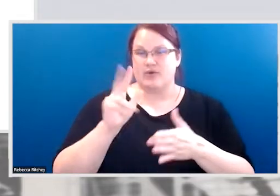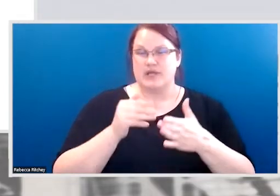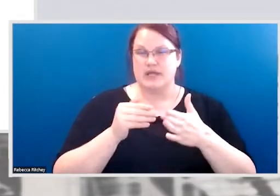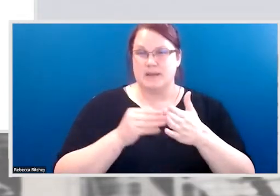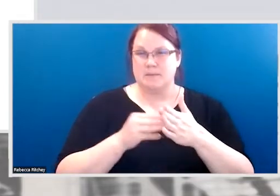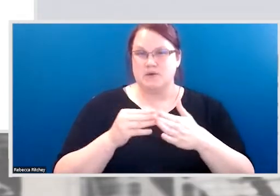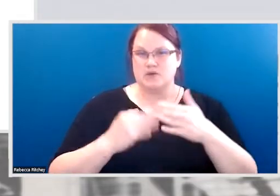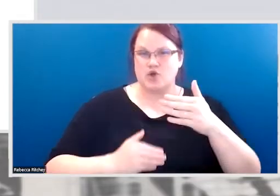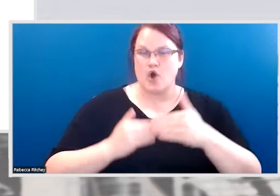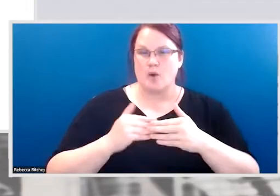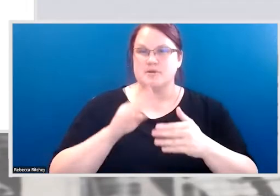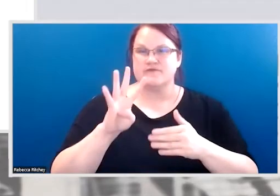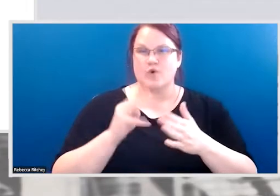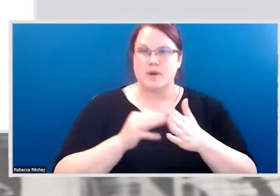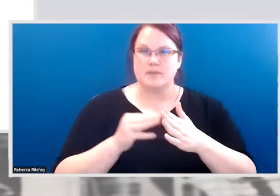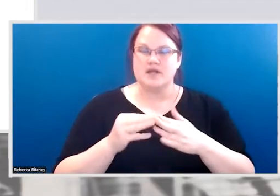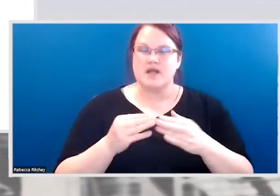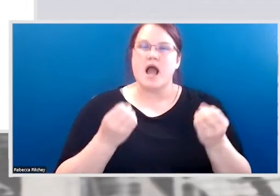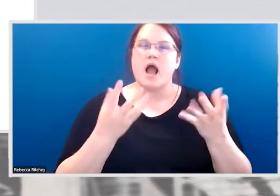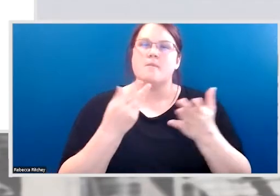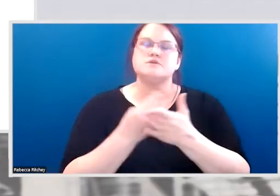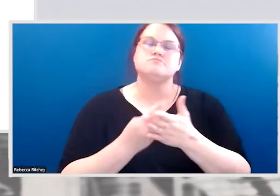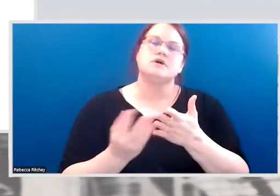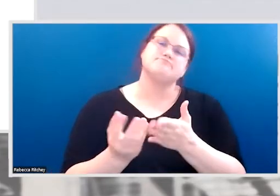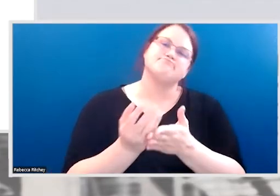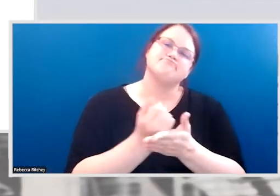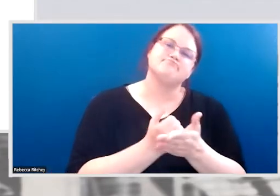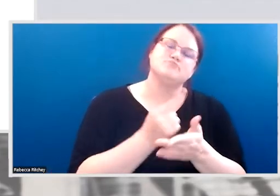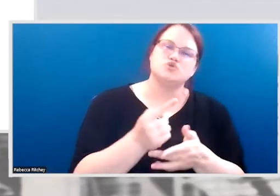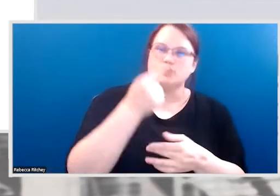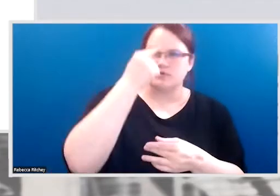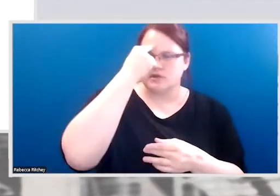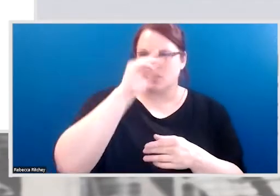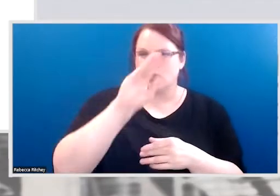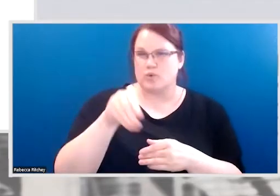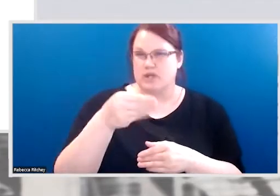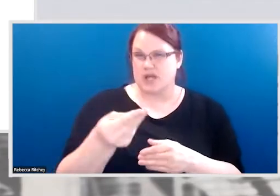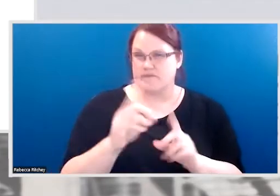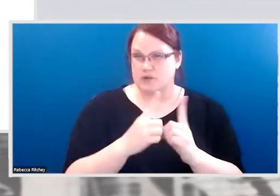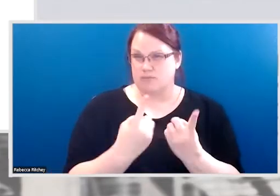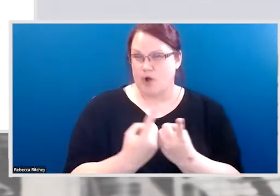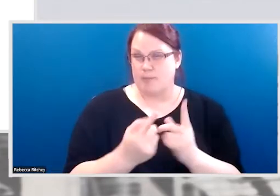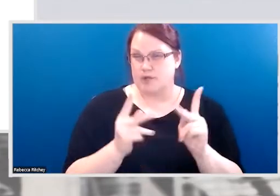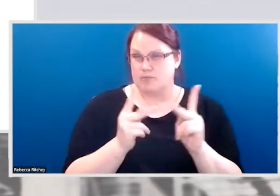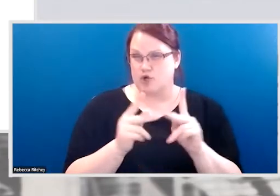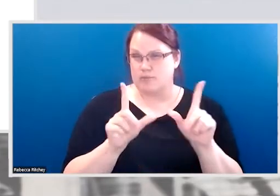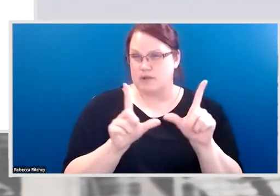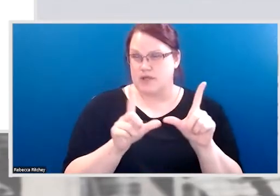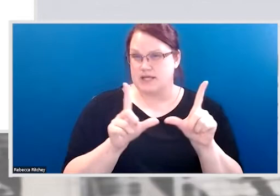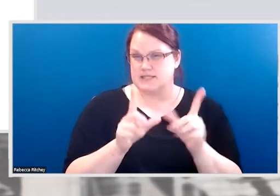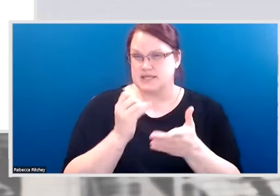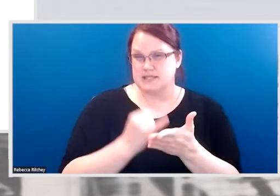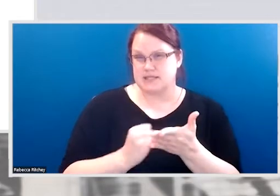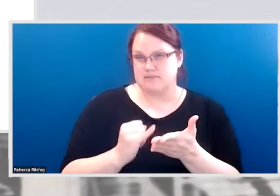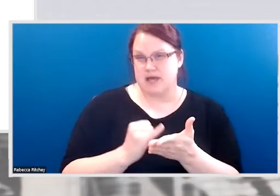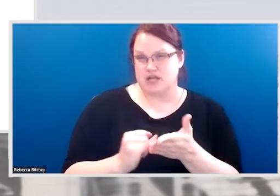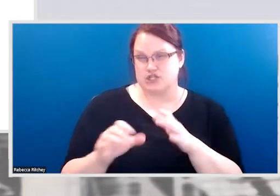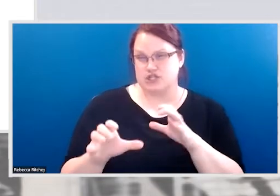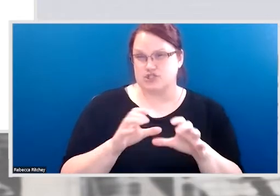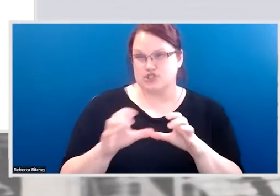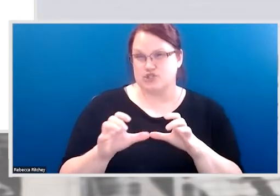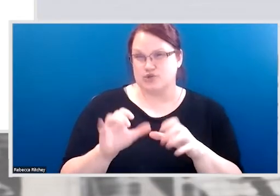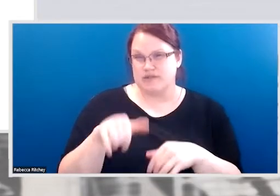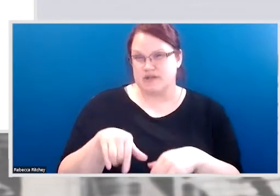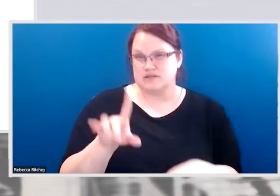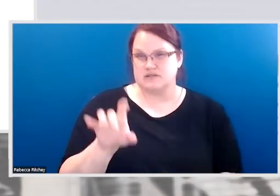4 million. So how much money in total do you think that we gave the Department of Permits, Licenses, and Inspections to do